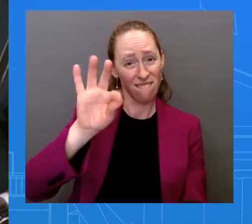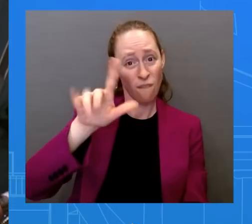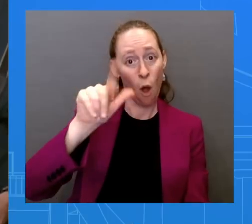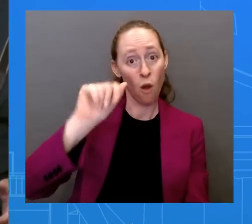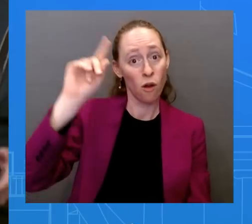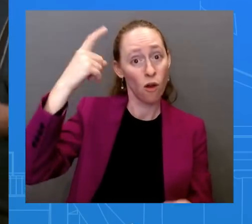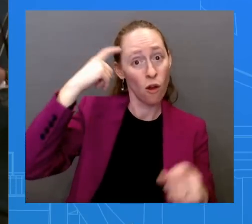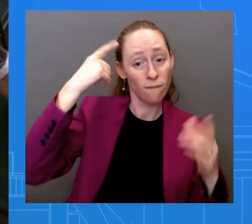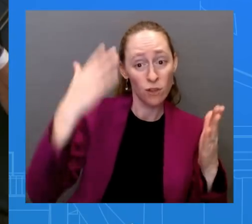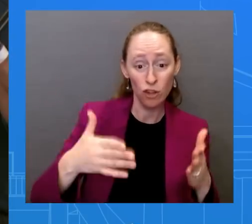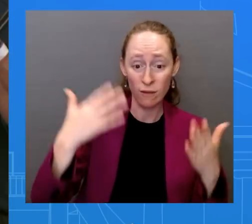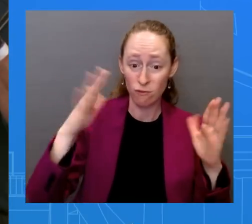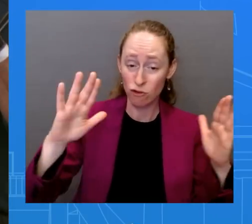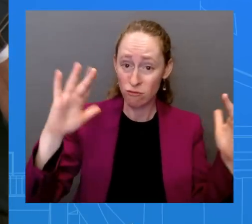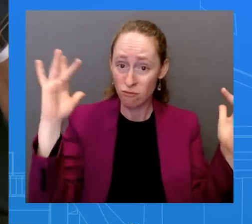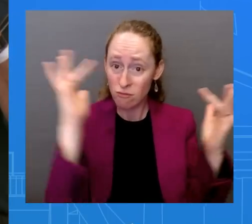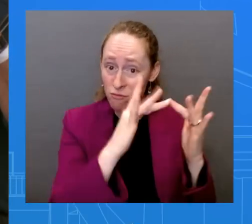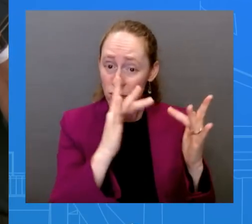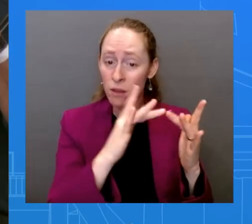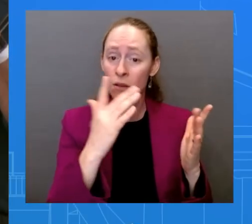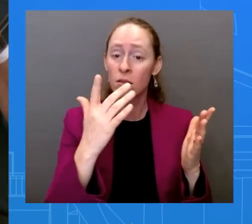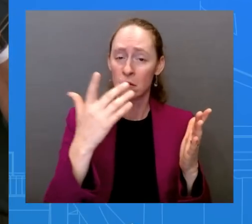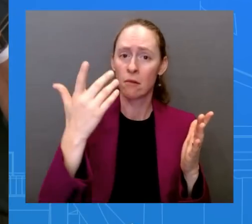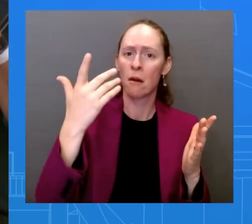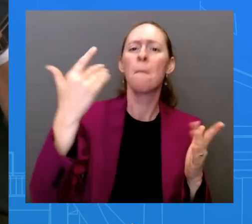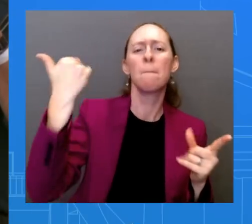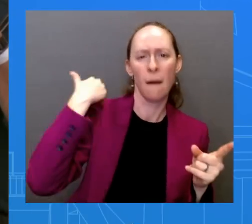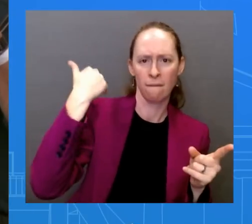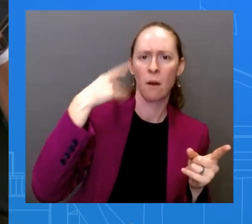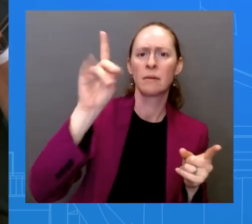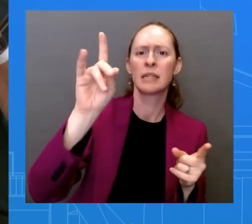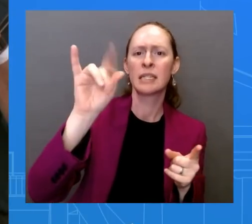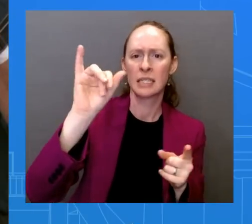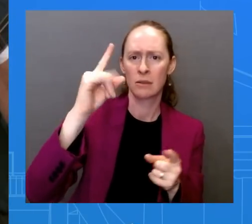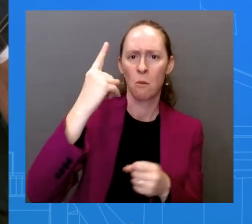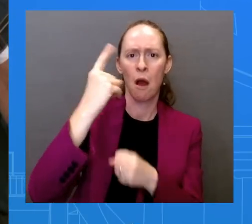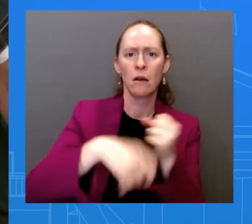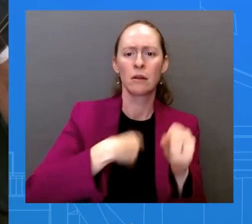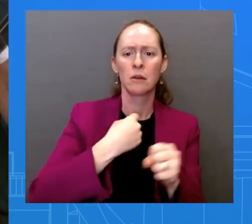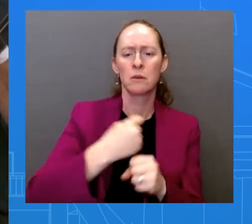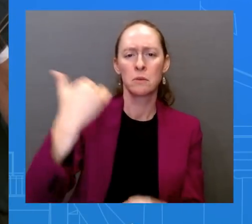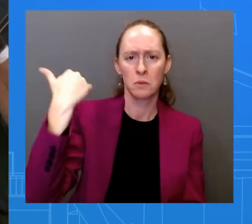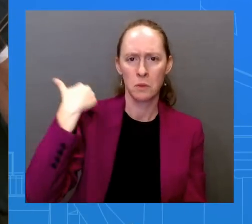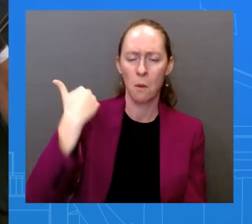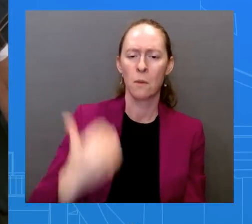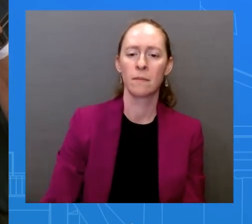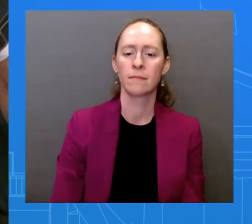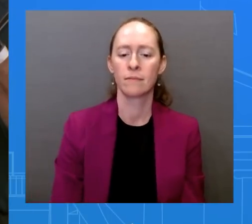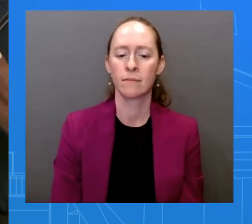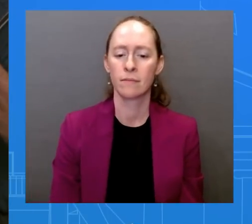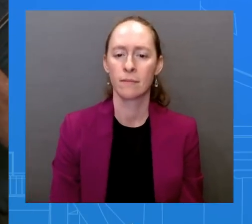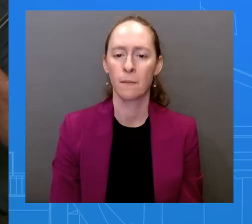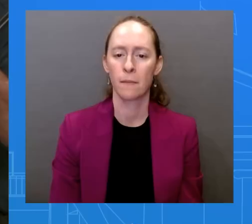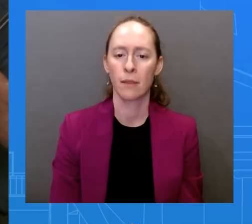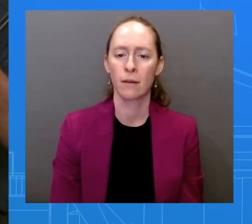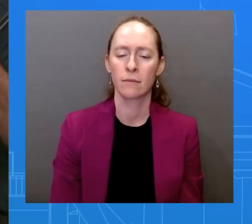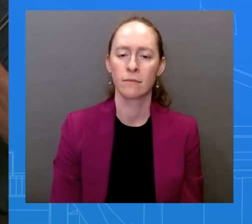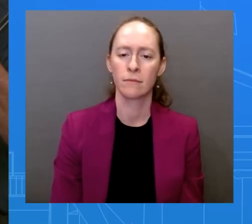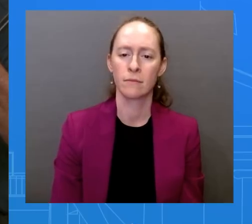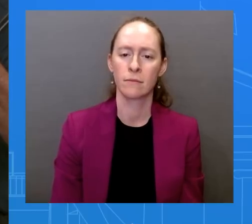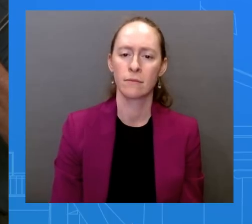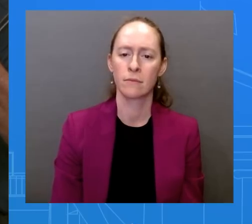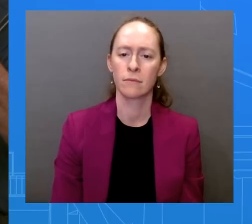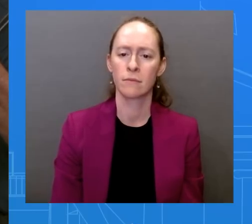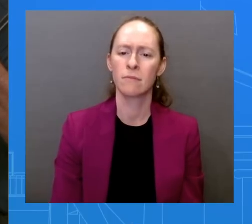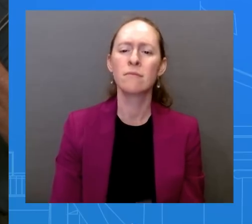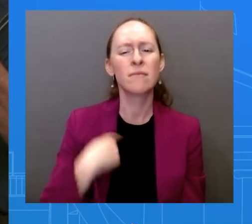were together with the Surfside incident and so forth. Does the president think it's important when you have this nature of a